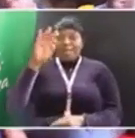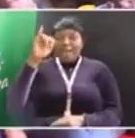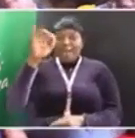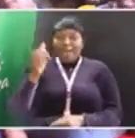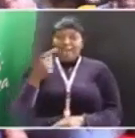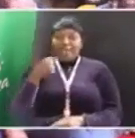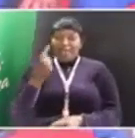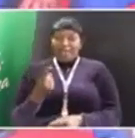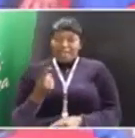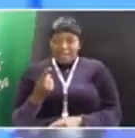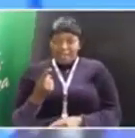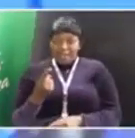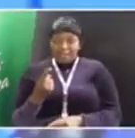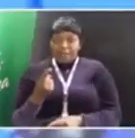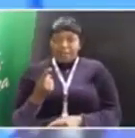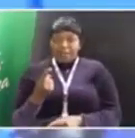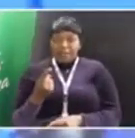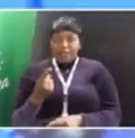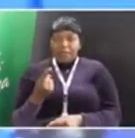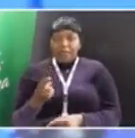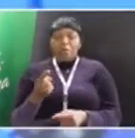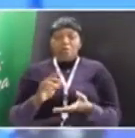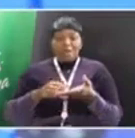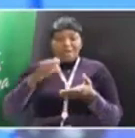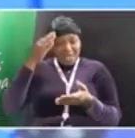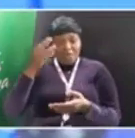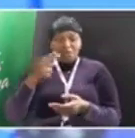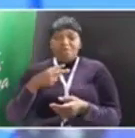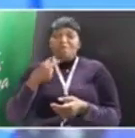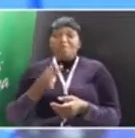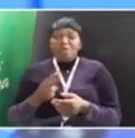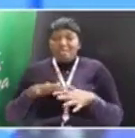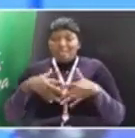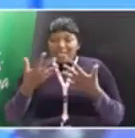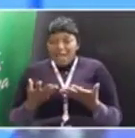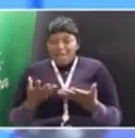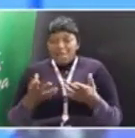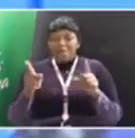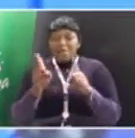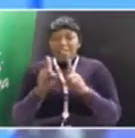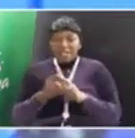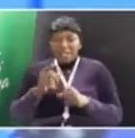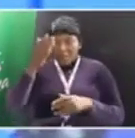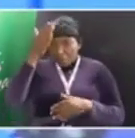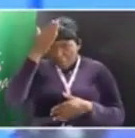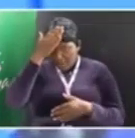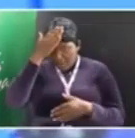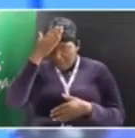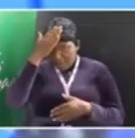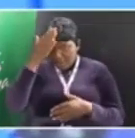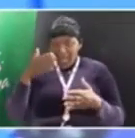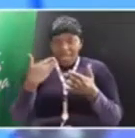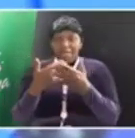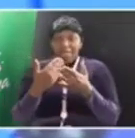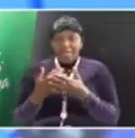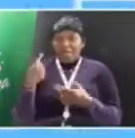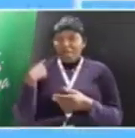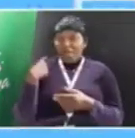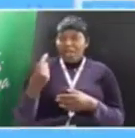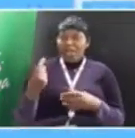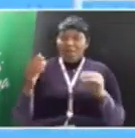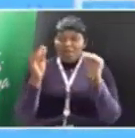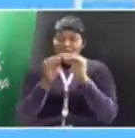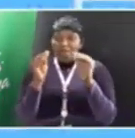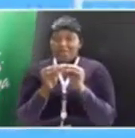They say Windhoek. We need to learn how to pronounce it. Your Excellency, thank you for earlier on meeting these